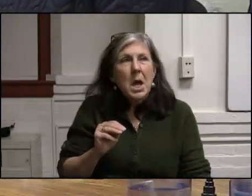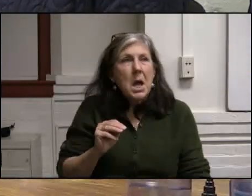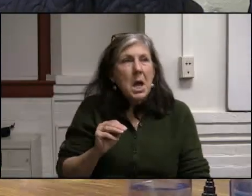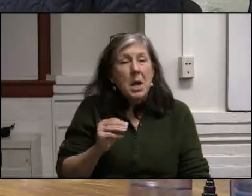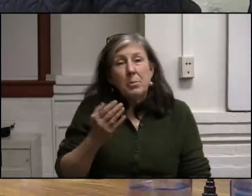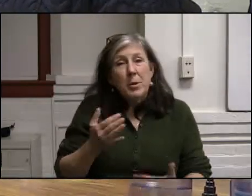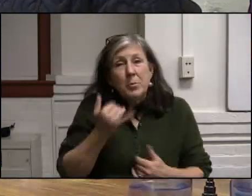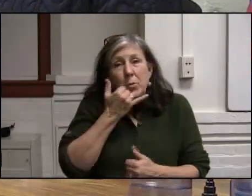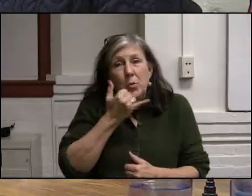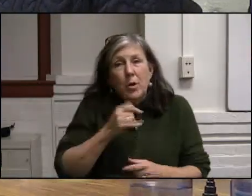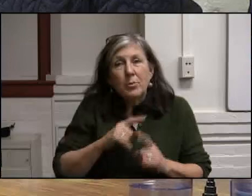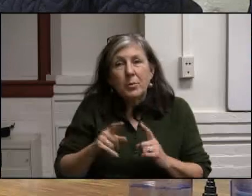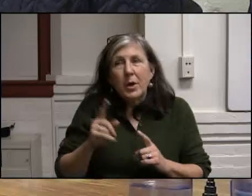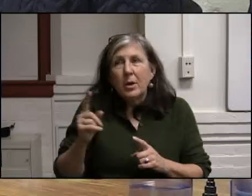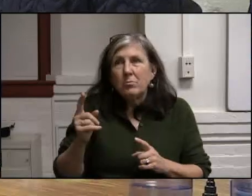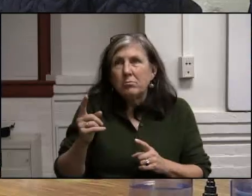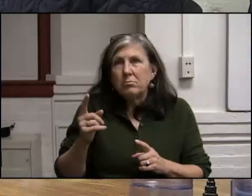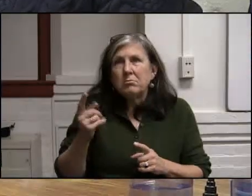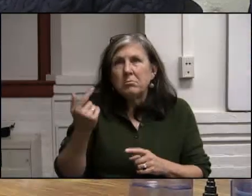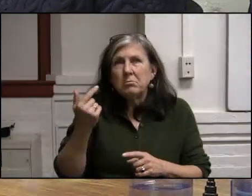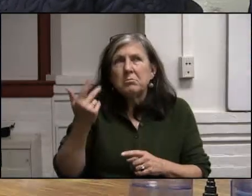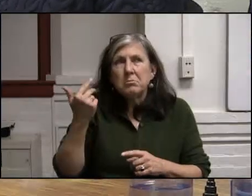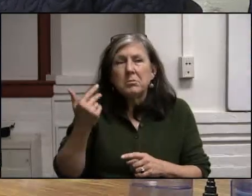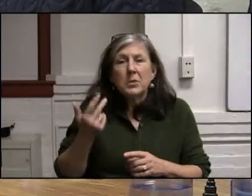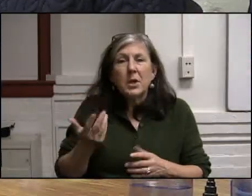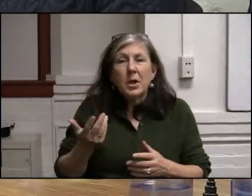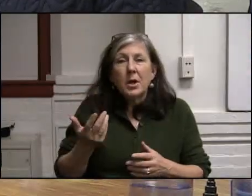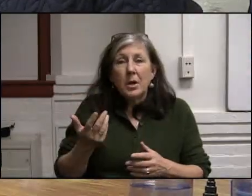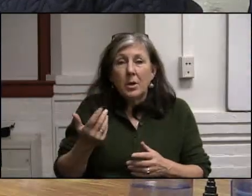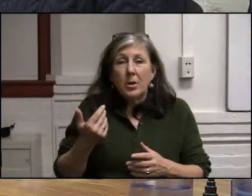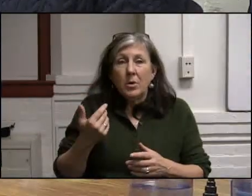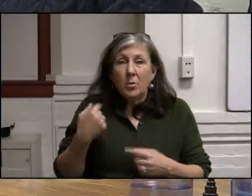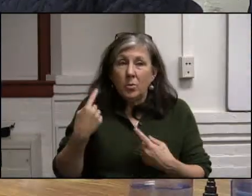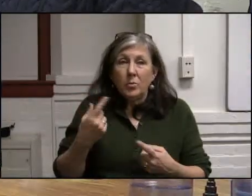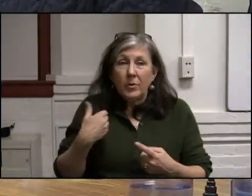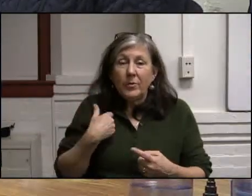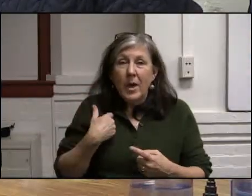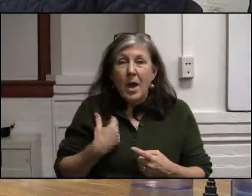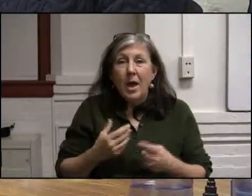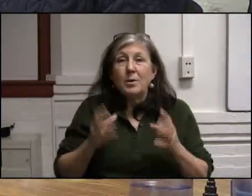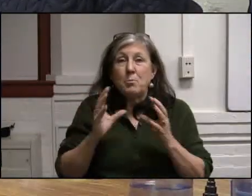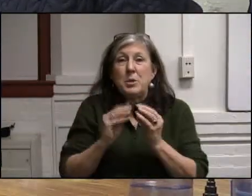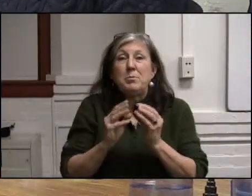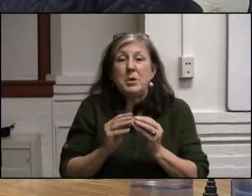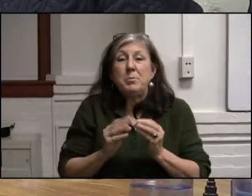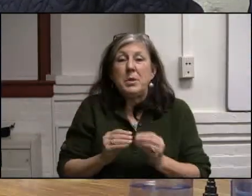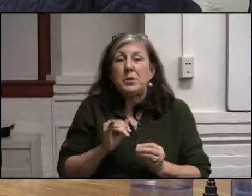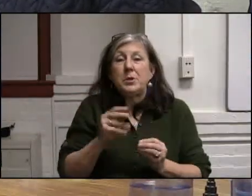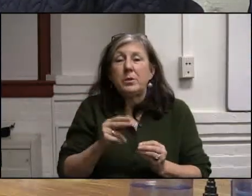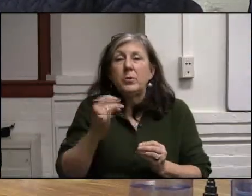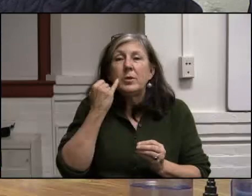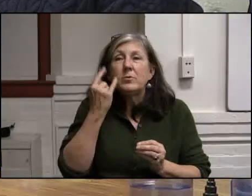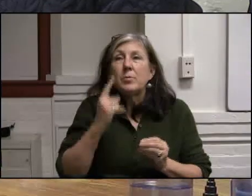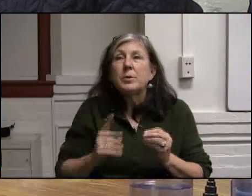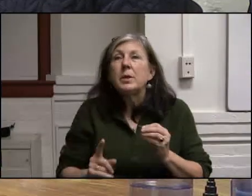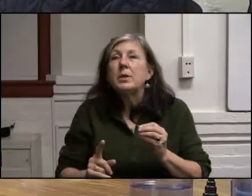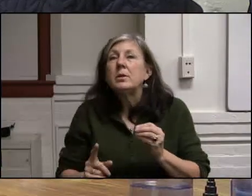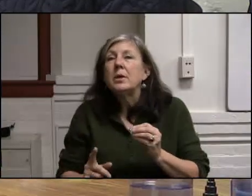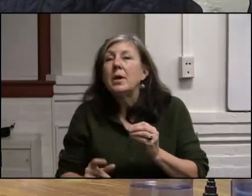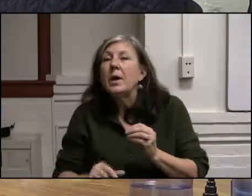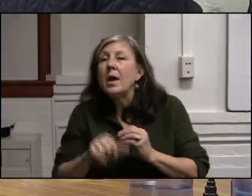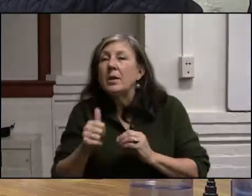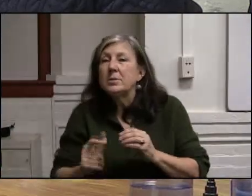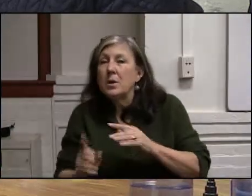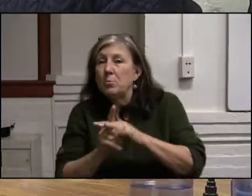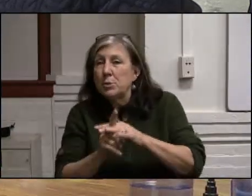board, we've had those 4 meetings in January in case there was more that came up. And I'm also